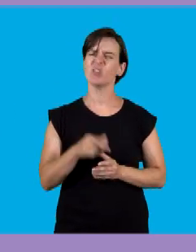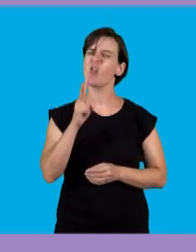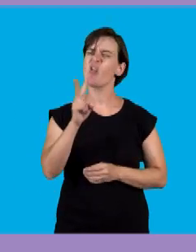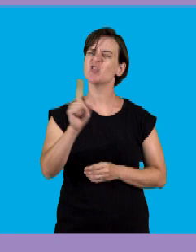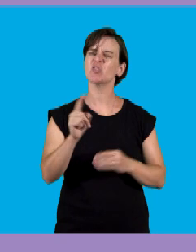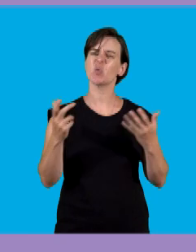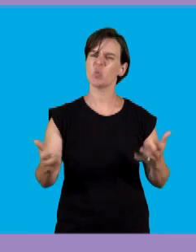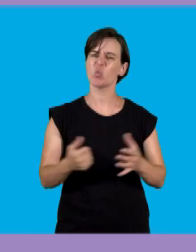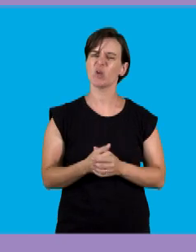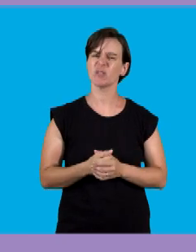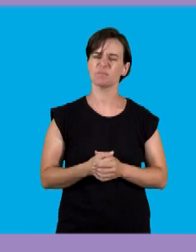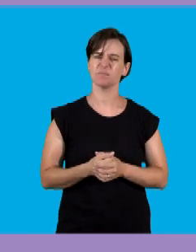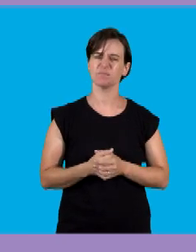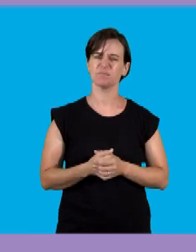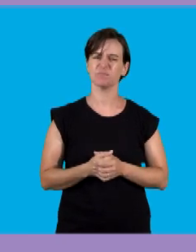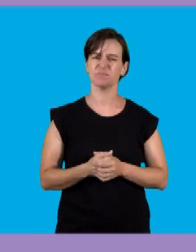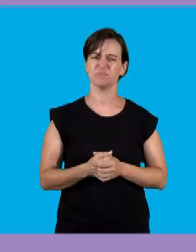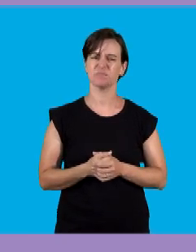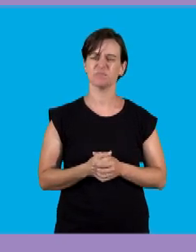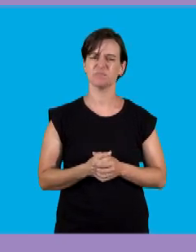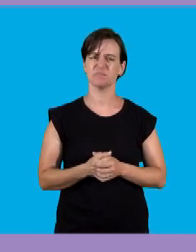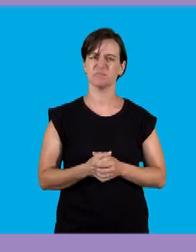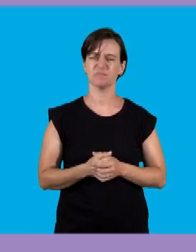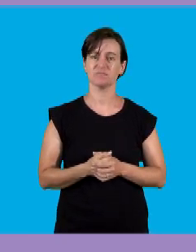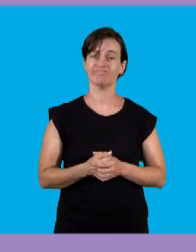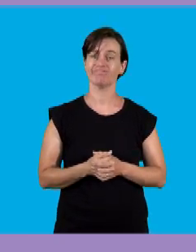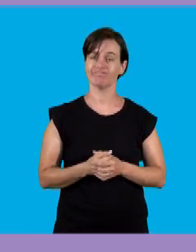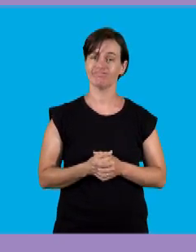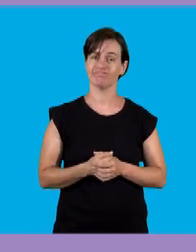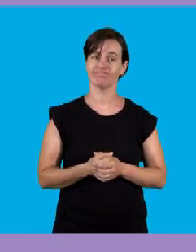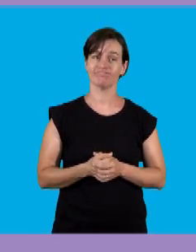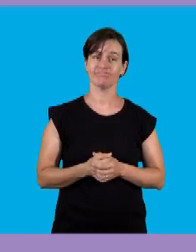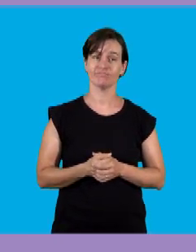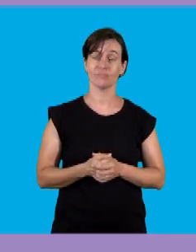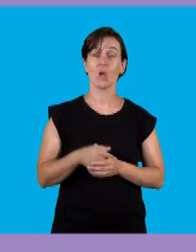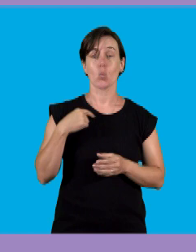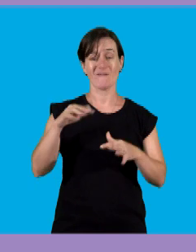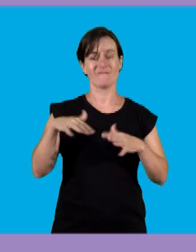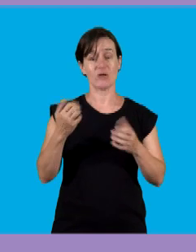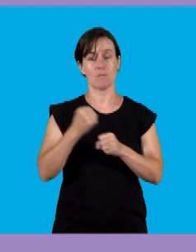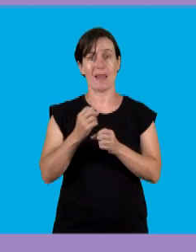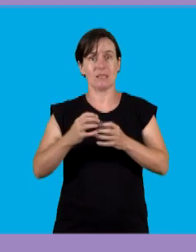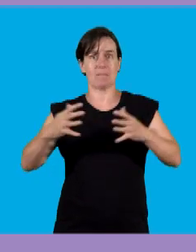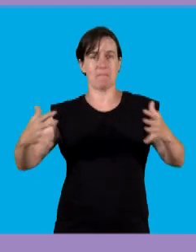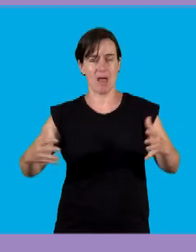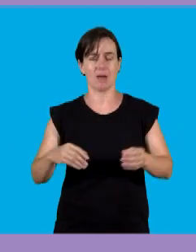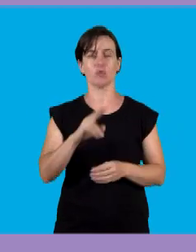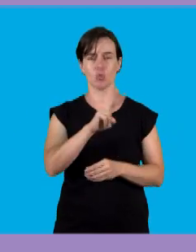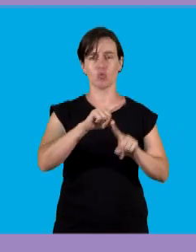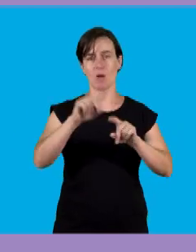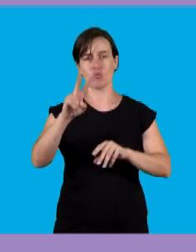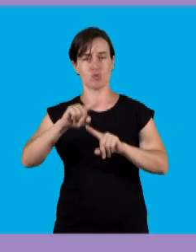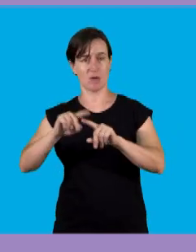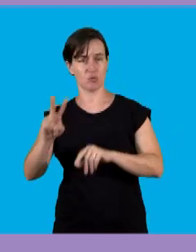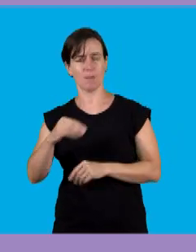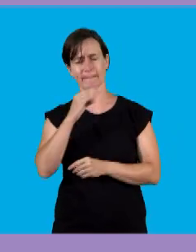would that answer be if we are expanding this? Well, we have expanded it, and if we are going to calculate that, that is going to